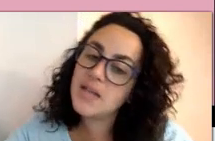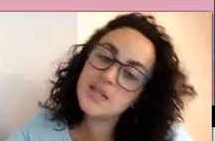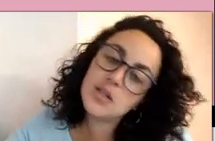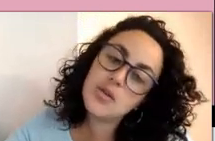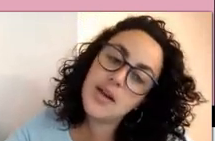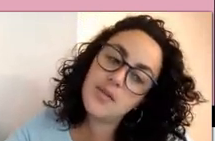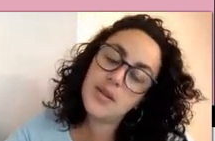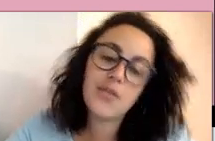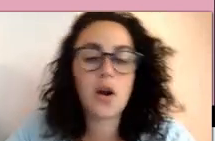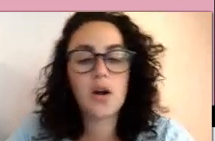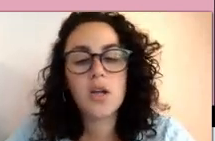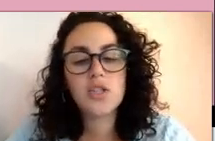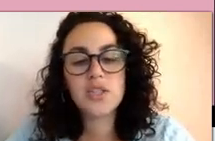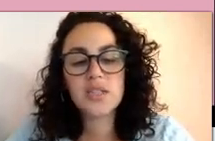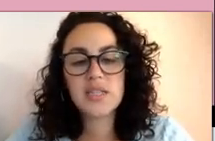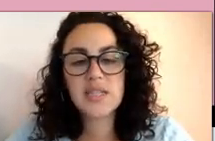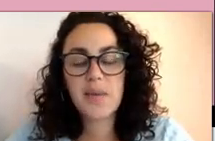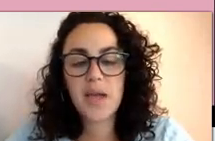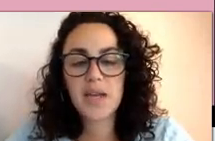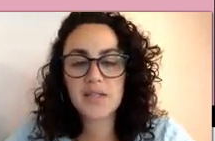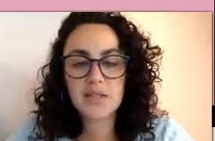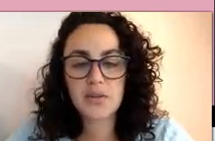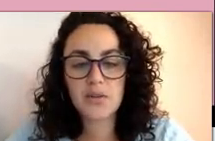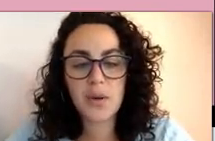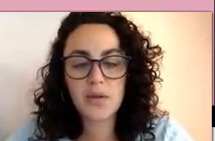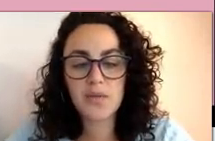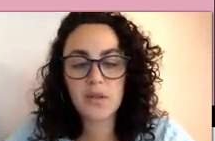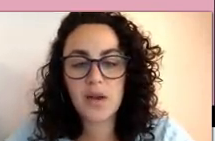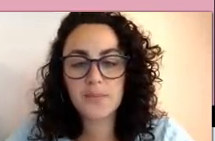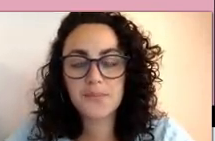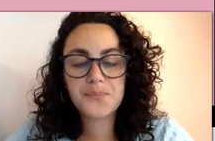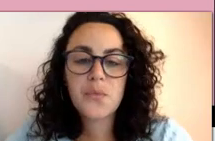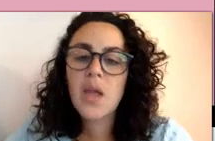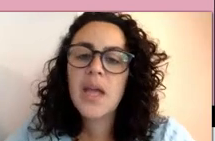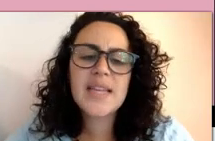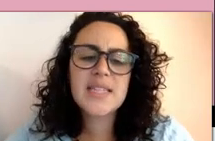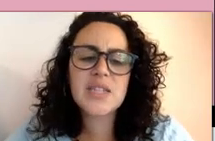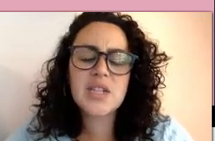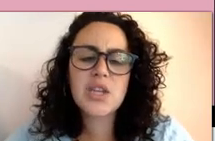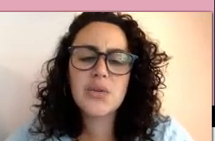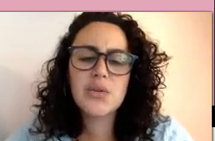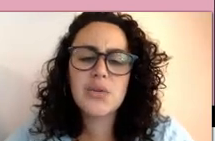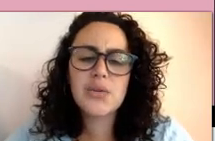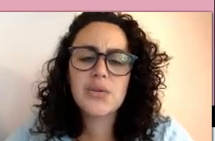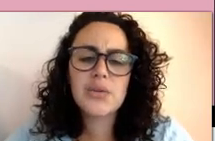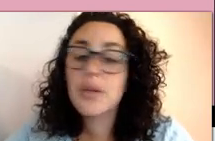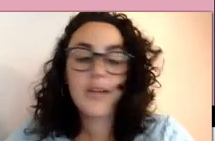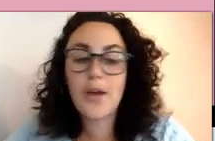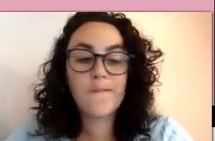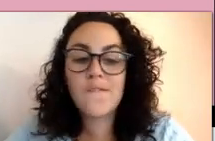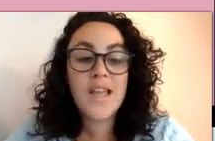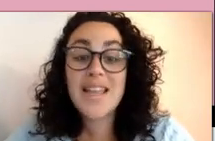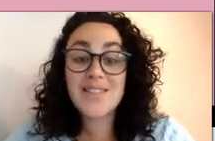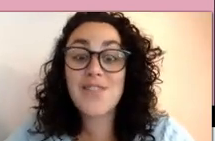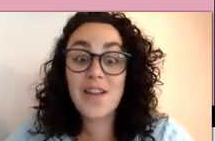the line doesn't go down really far, just the same height as the circle part of the letter. Is this a Q?